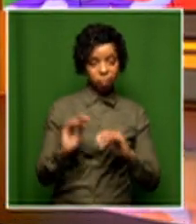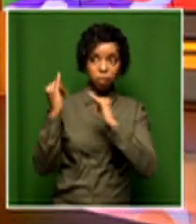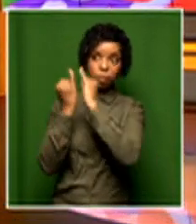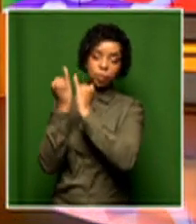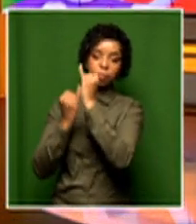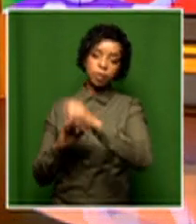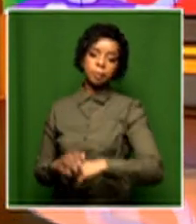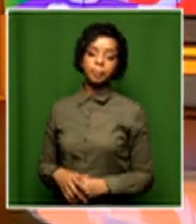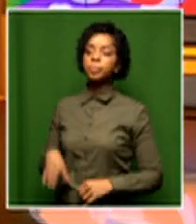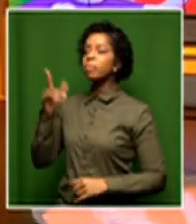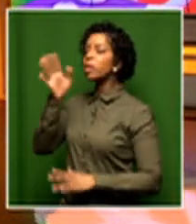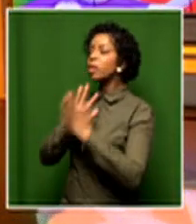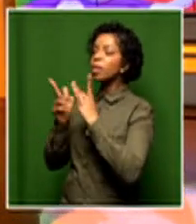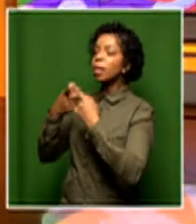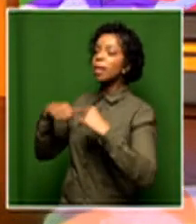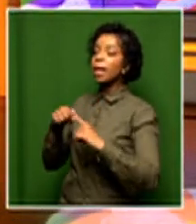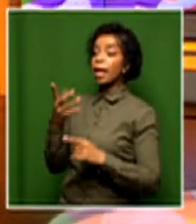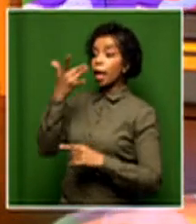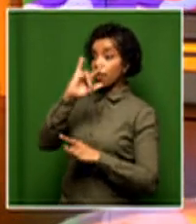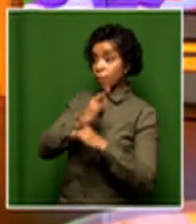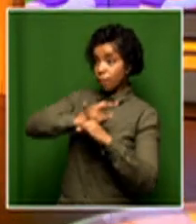for those who will be the winners.